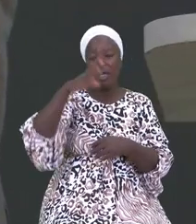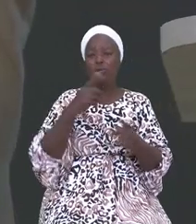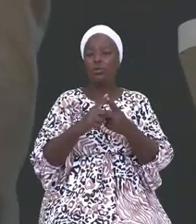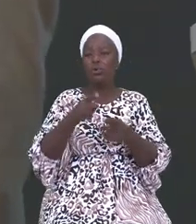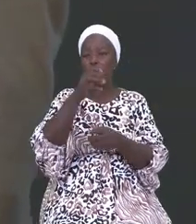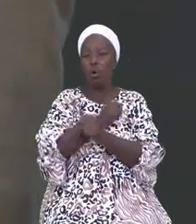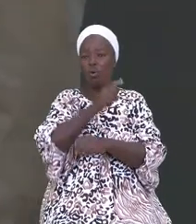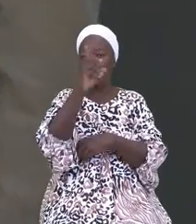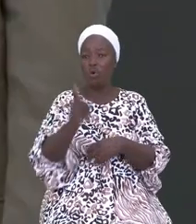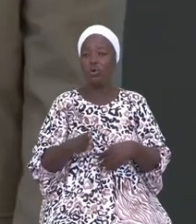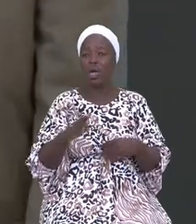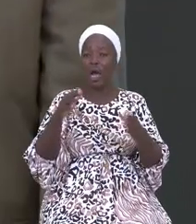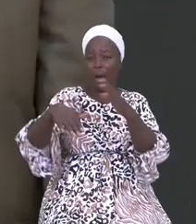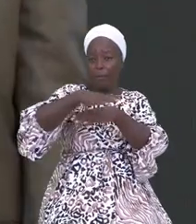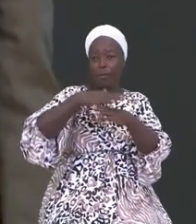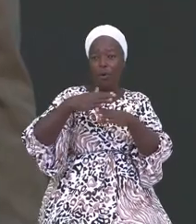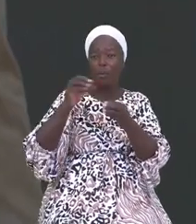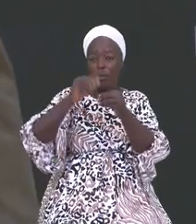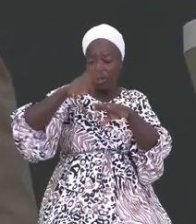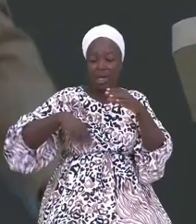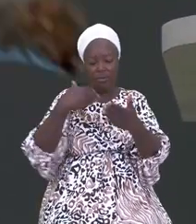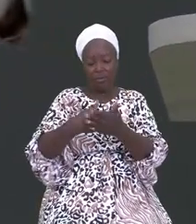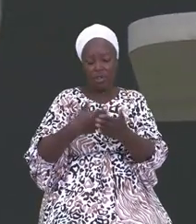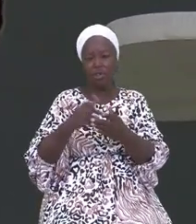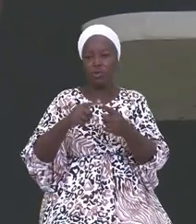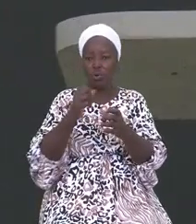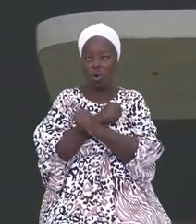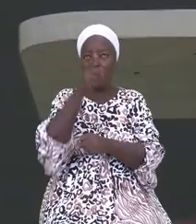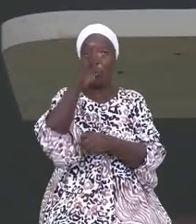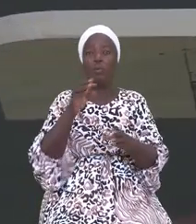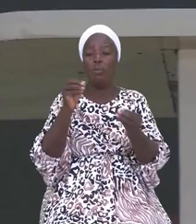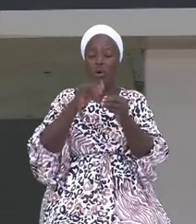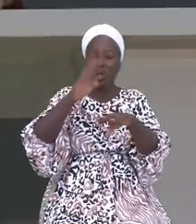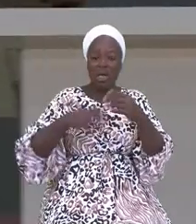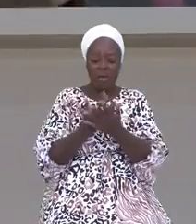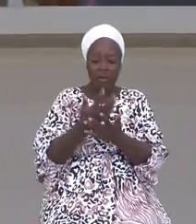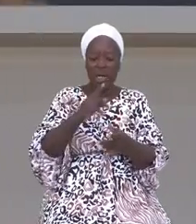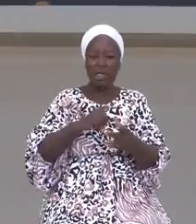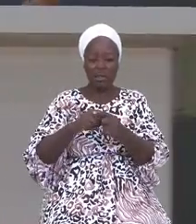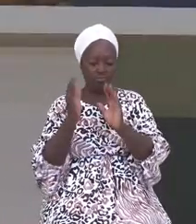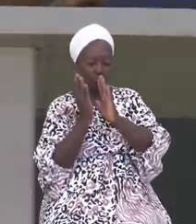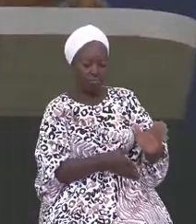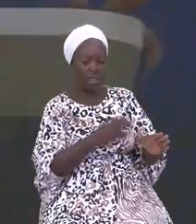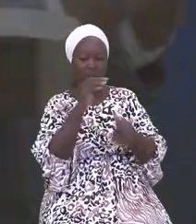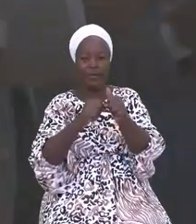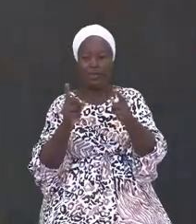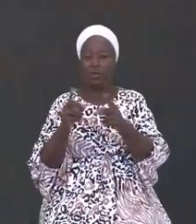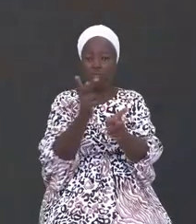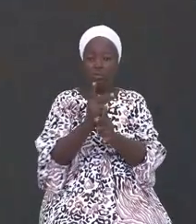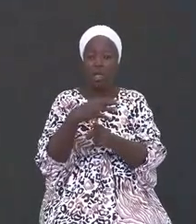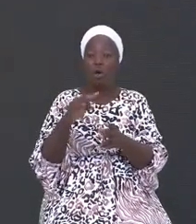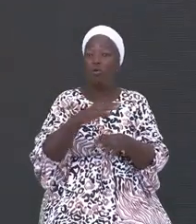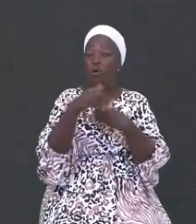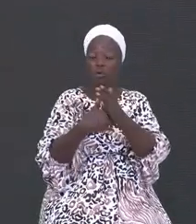God above money, to love God above riches, and to give up anything, to take care of the